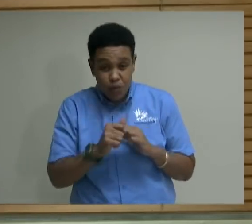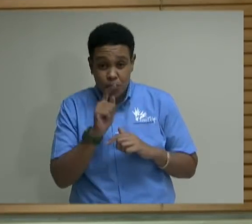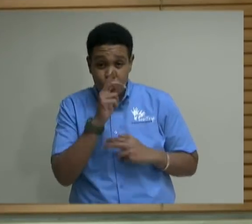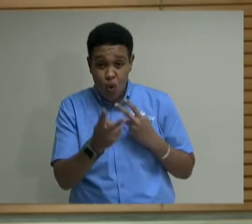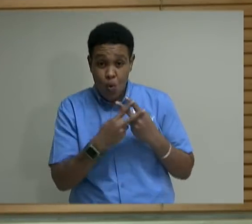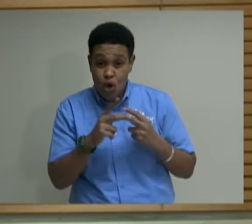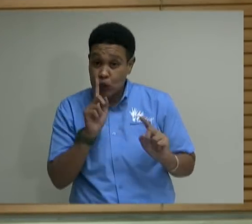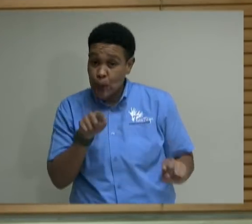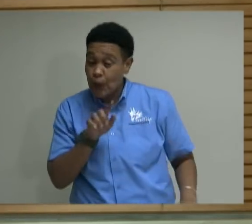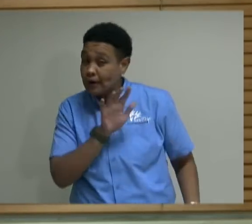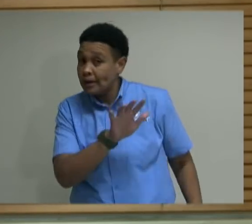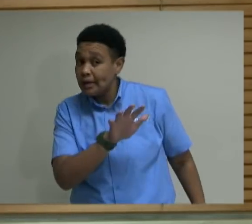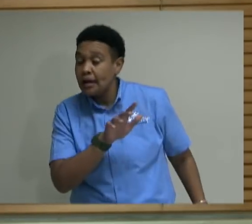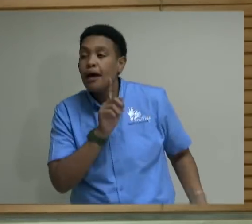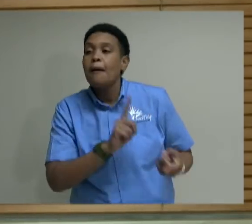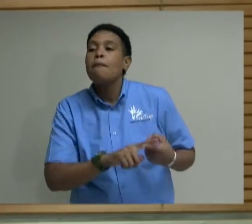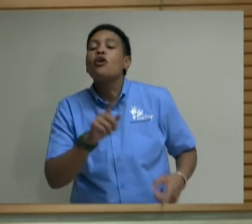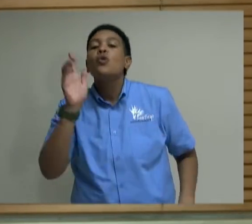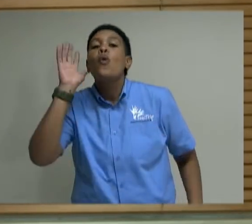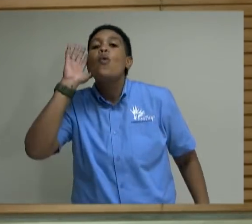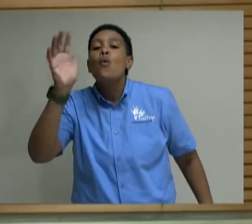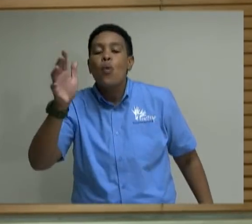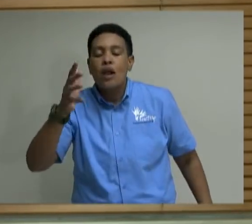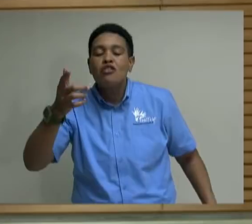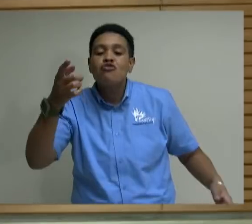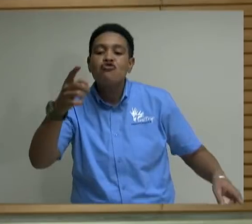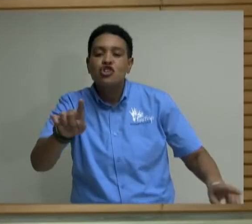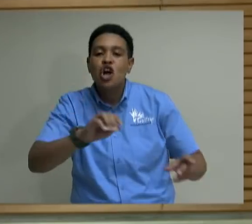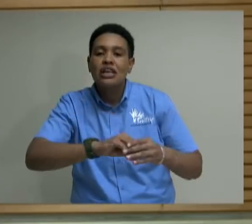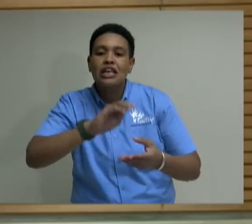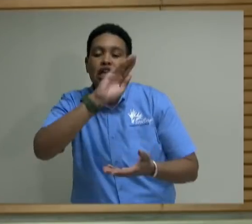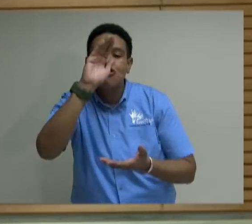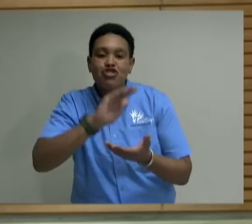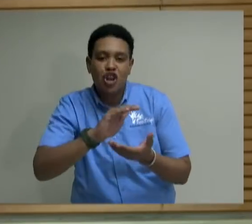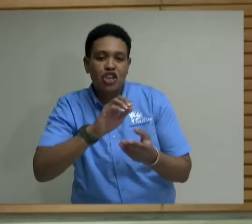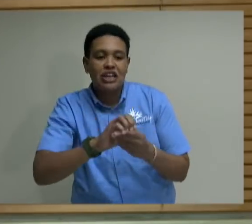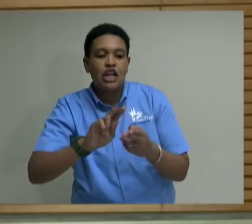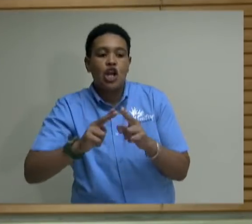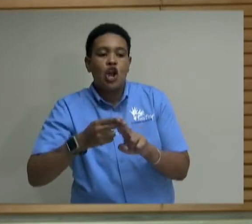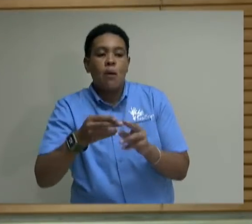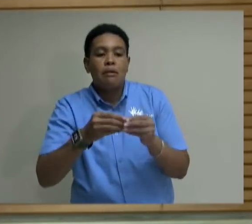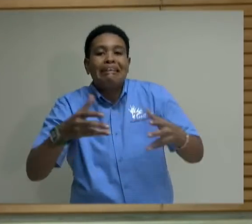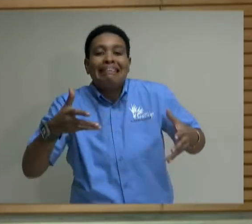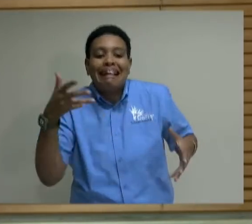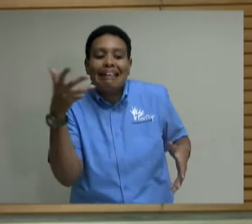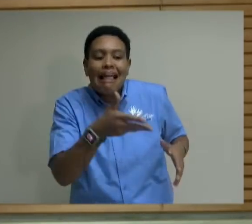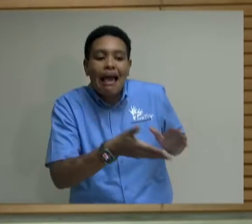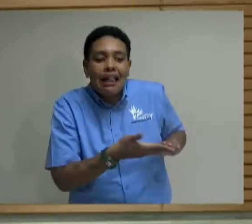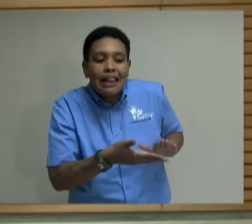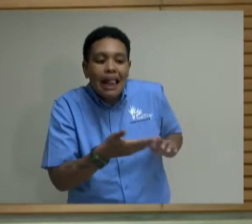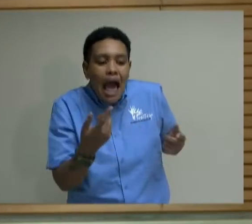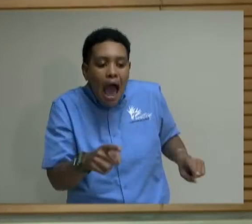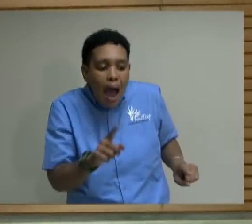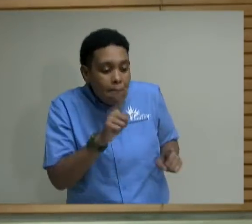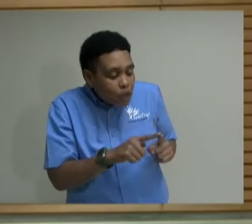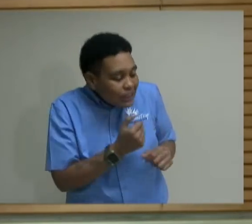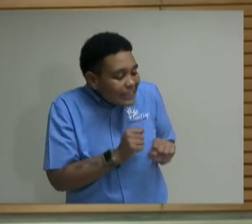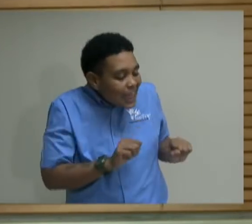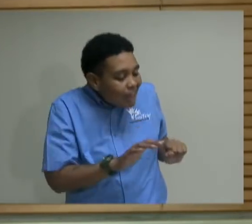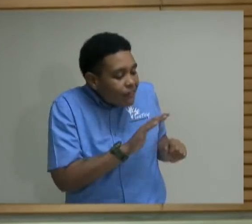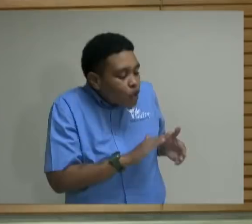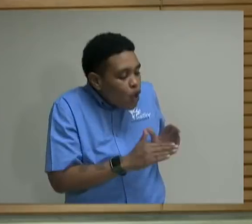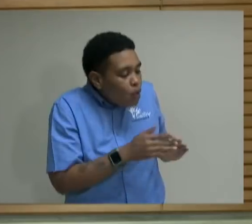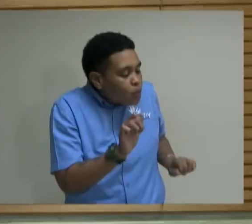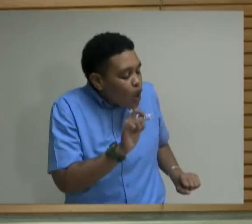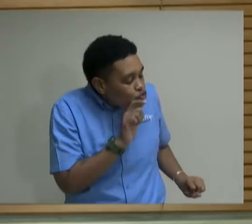quarantine orders, and it will result in a reduction in the number of cases and the safety of your community, so you